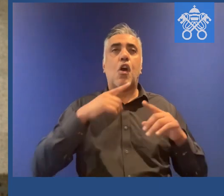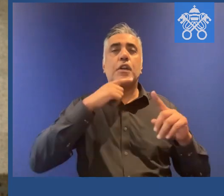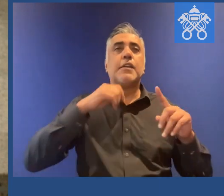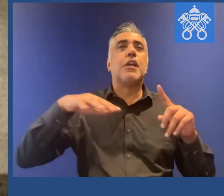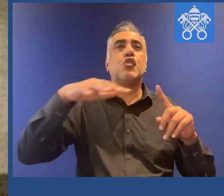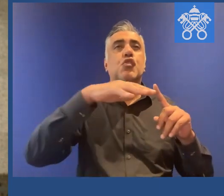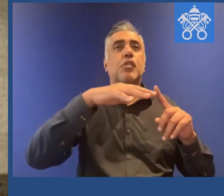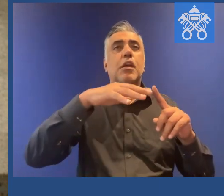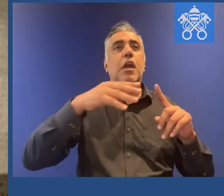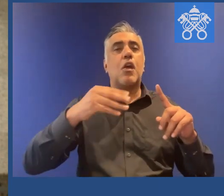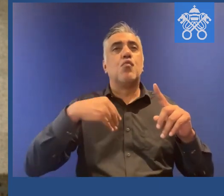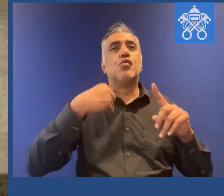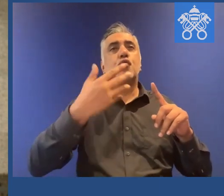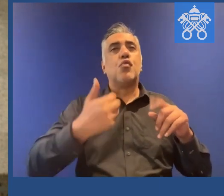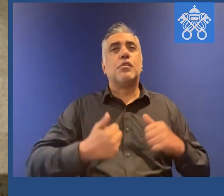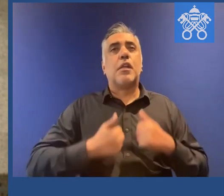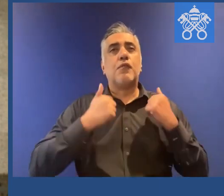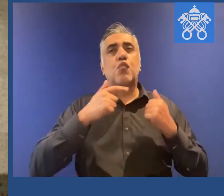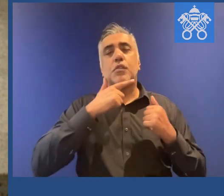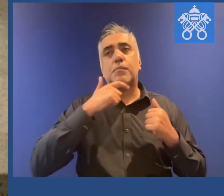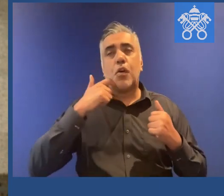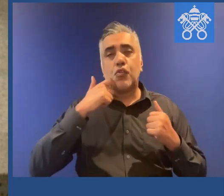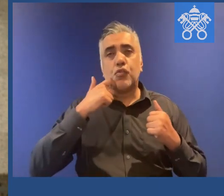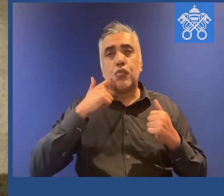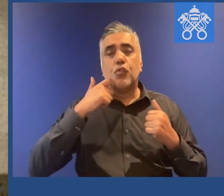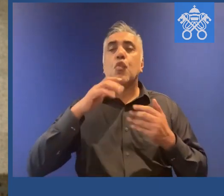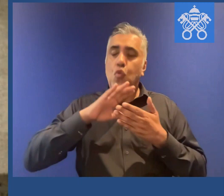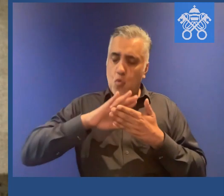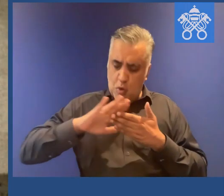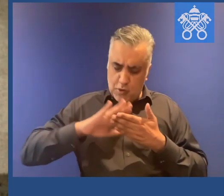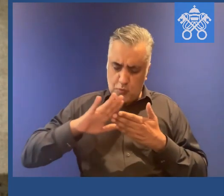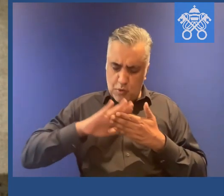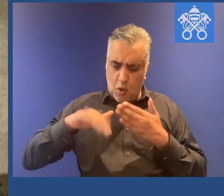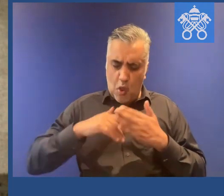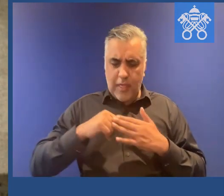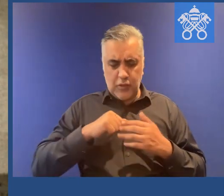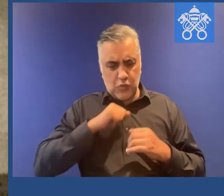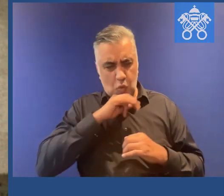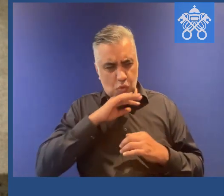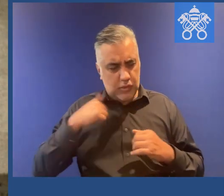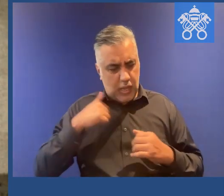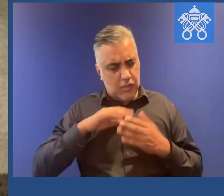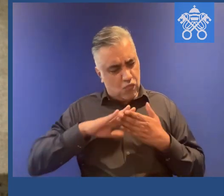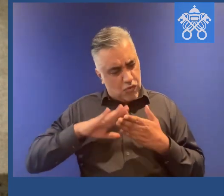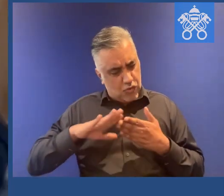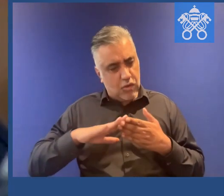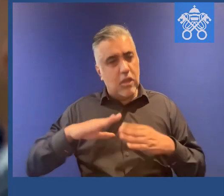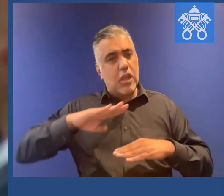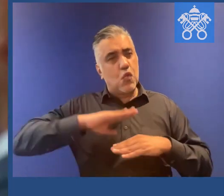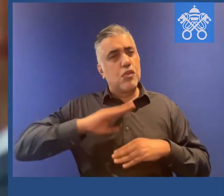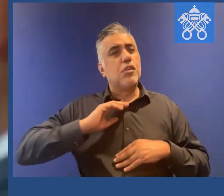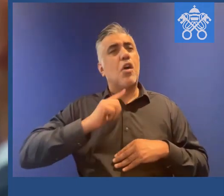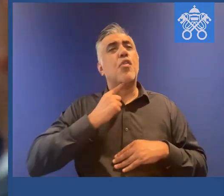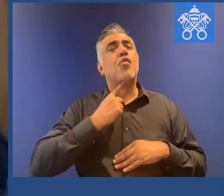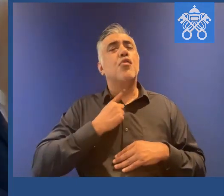and restores life to what is parched, who washes away all that soils us and quenches our thirst